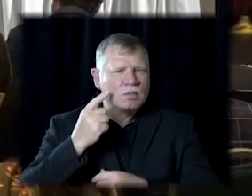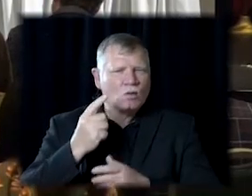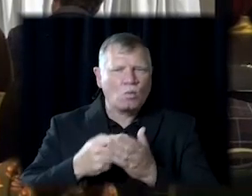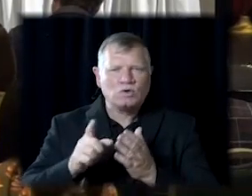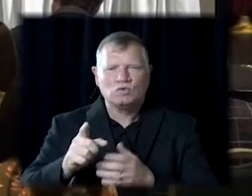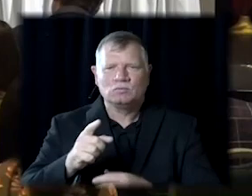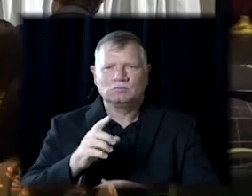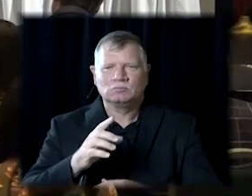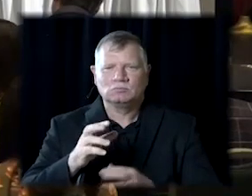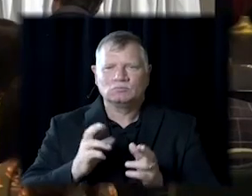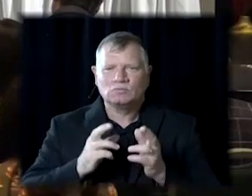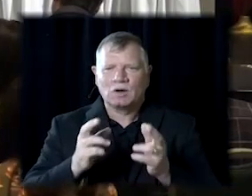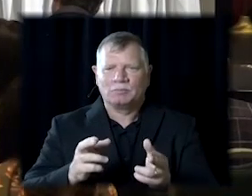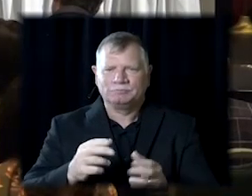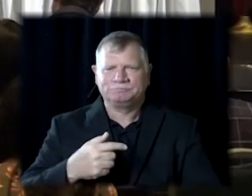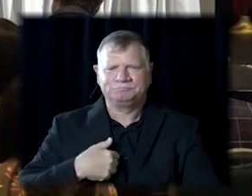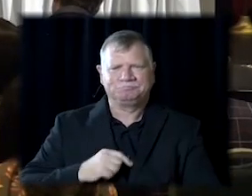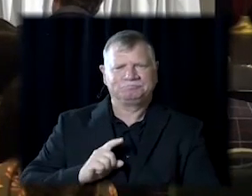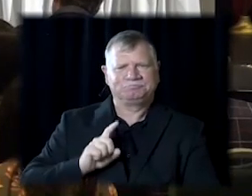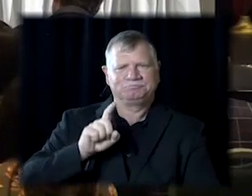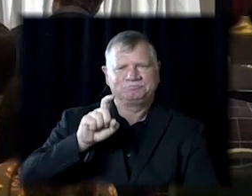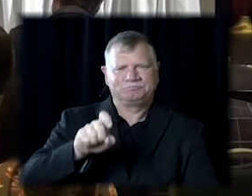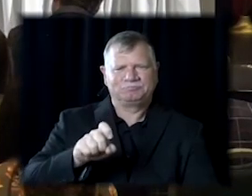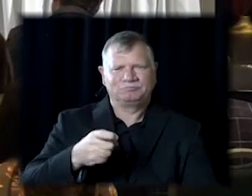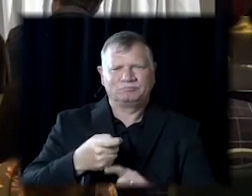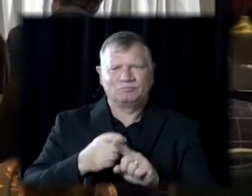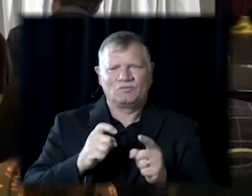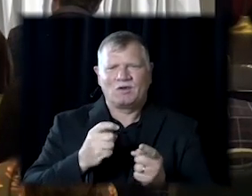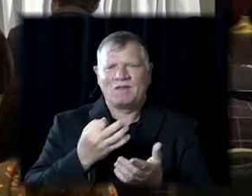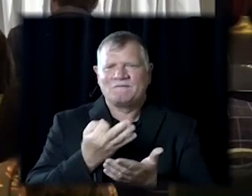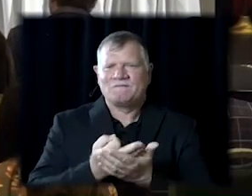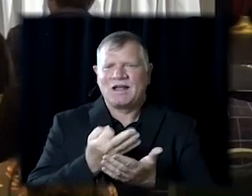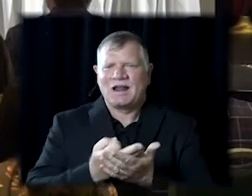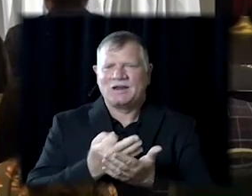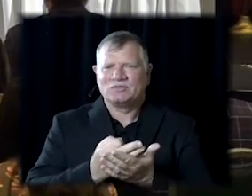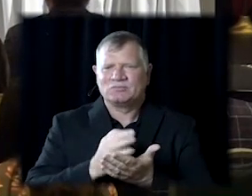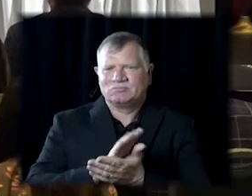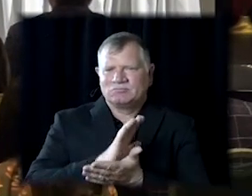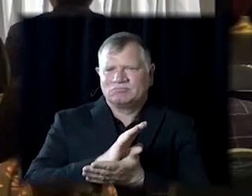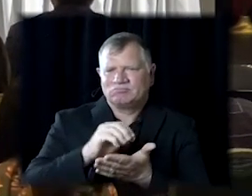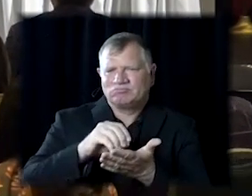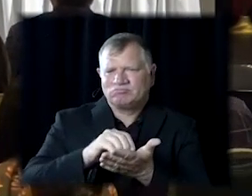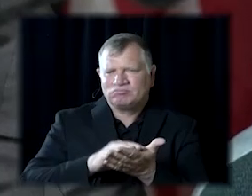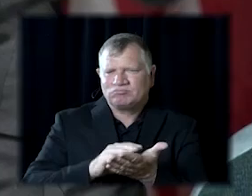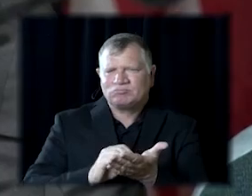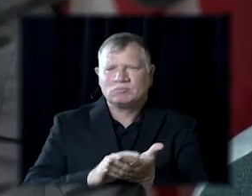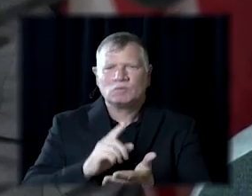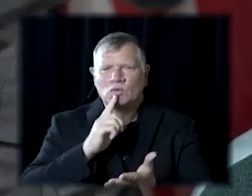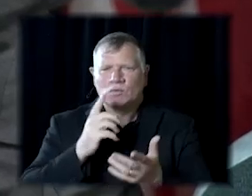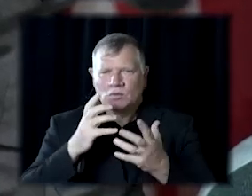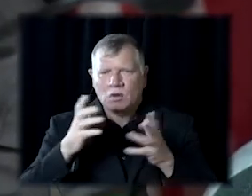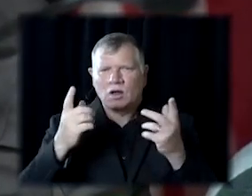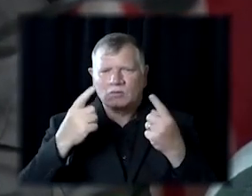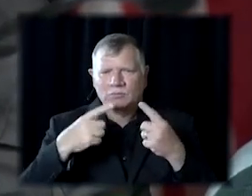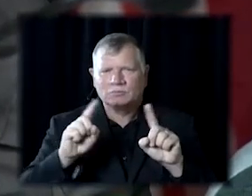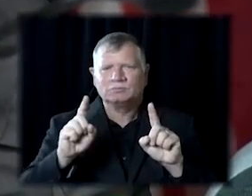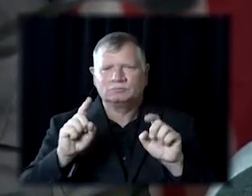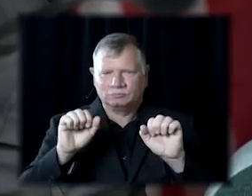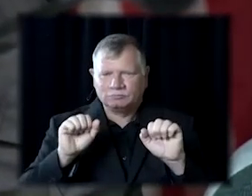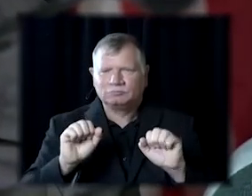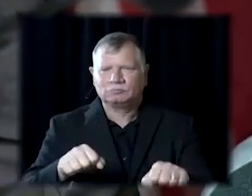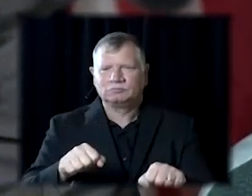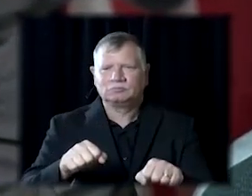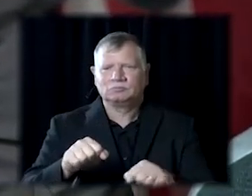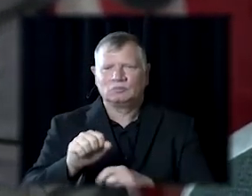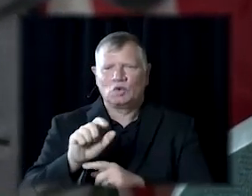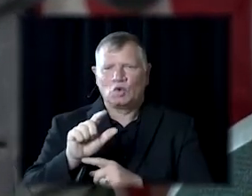had a question, which is a follow-up on the financial statements. I think it was a great achievement that we are finally able to do